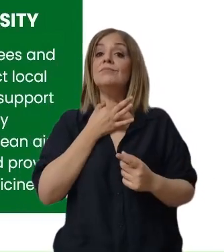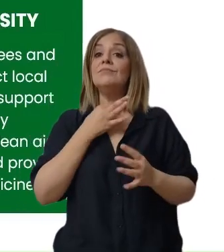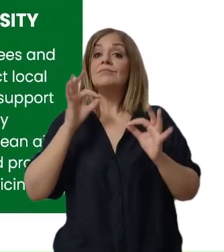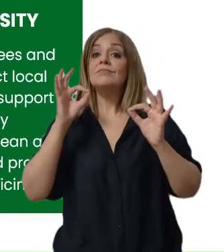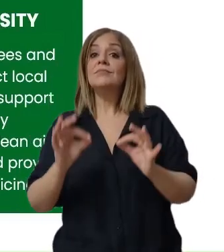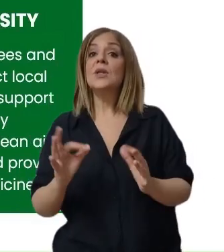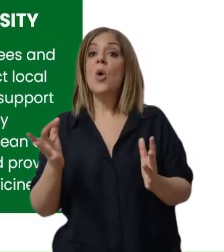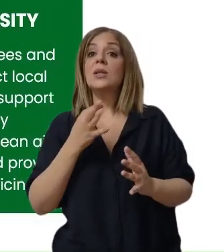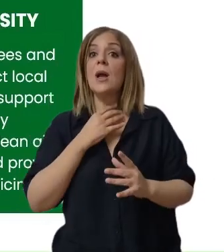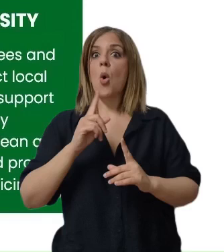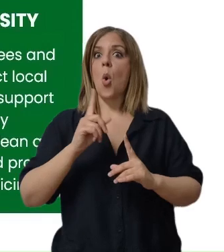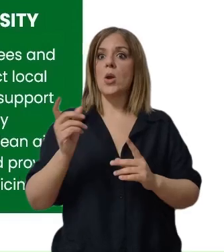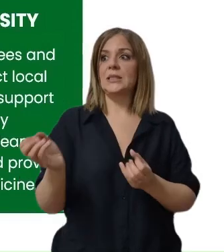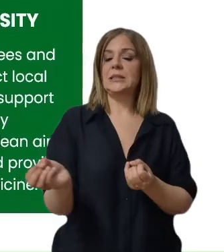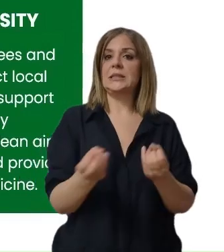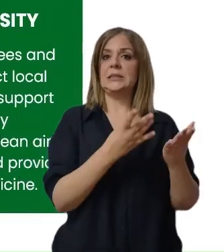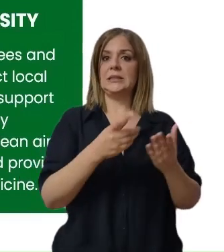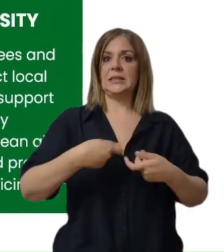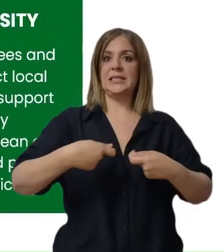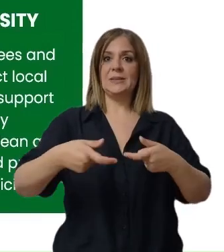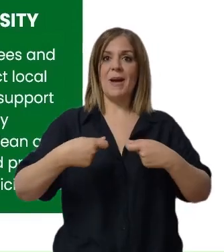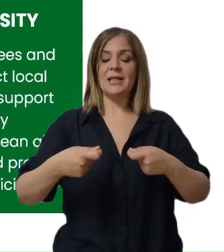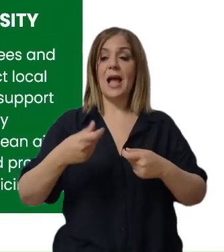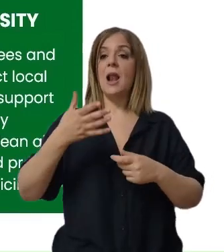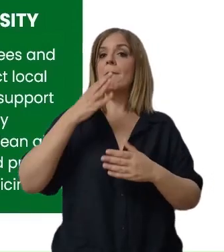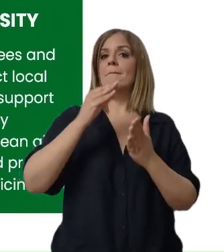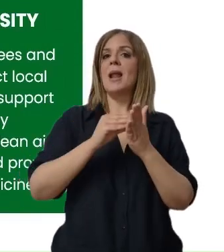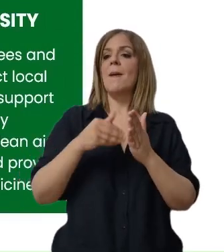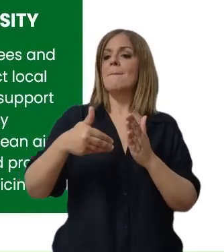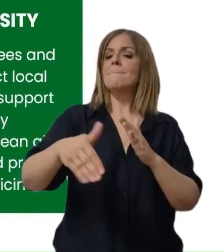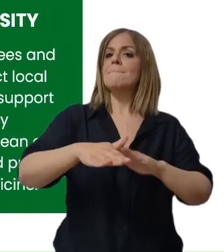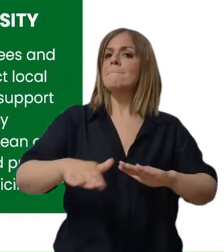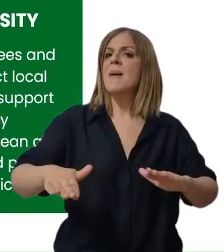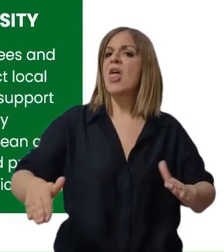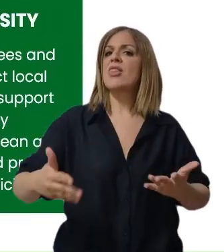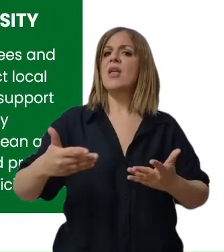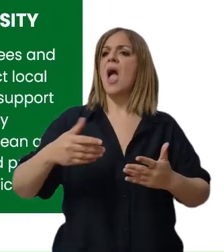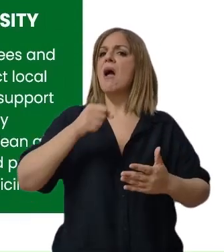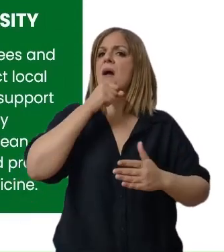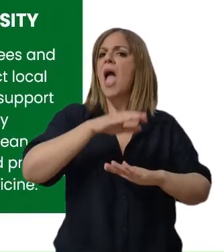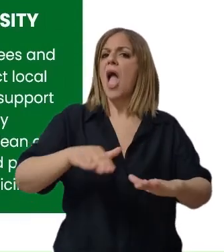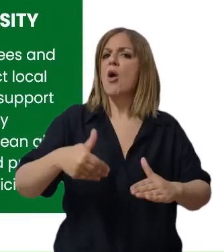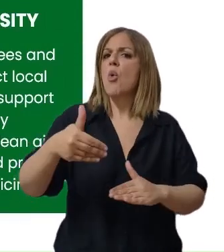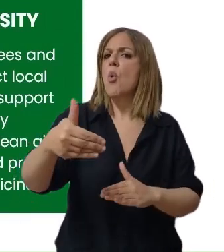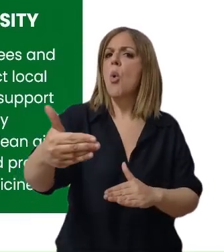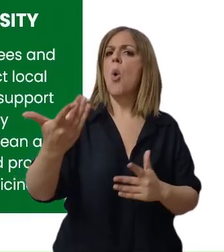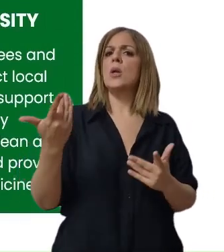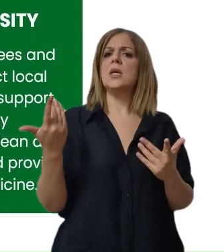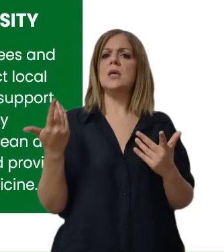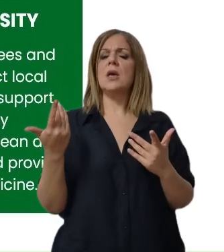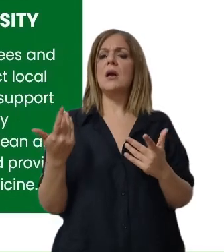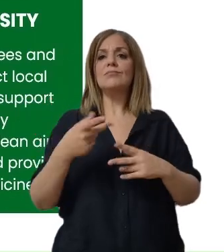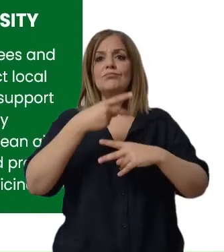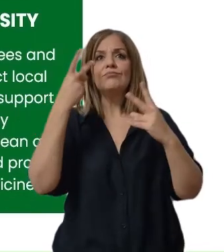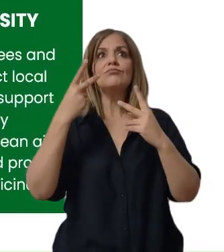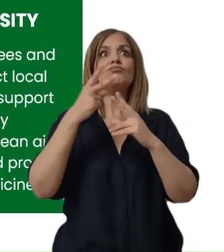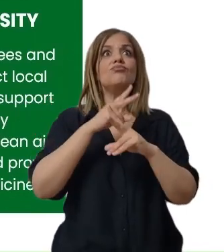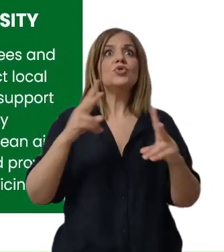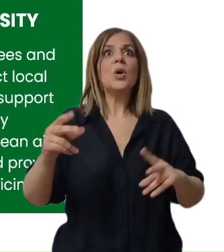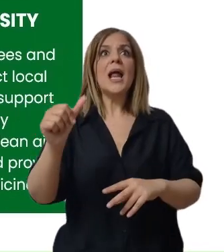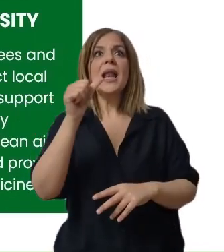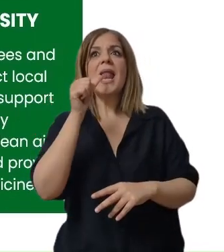without wasting it. So future generations, like our children and grandchildren, also have clean